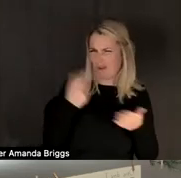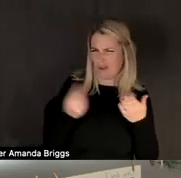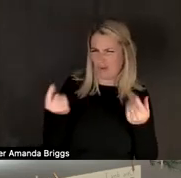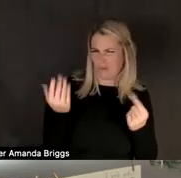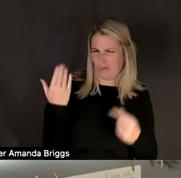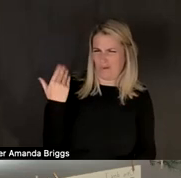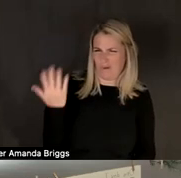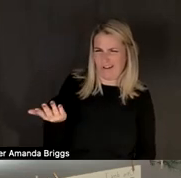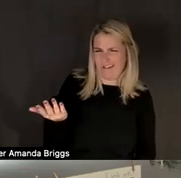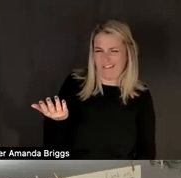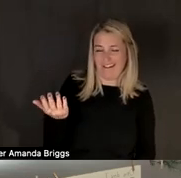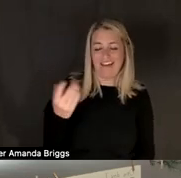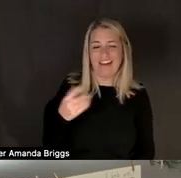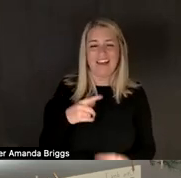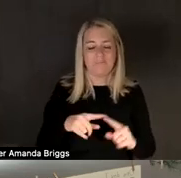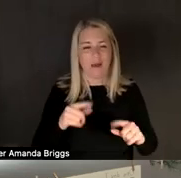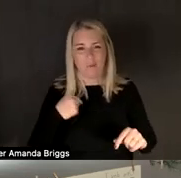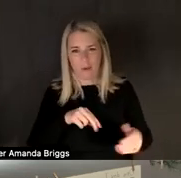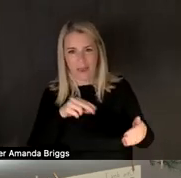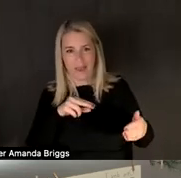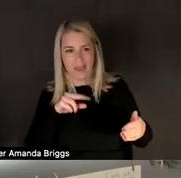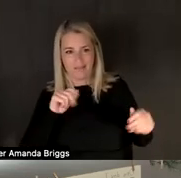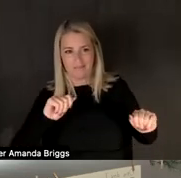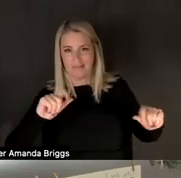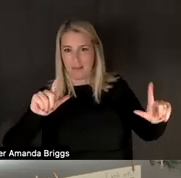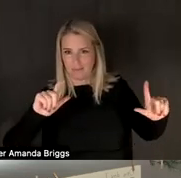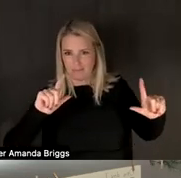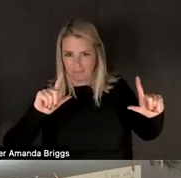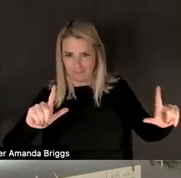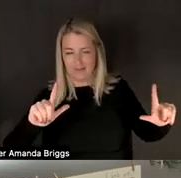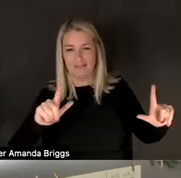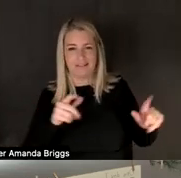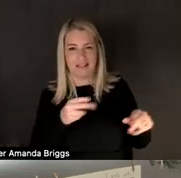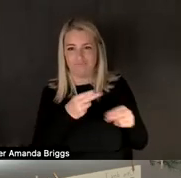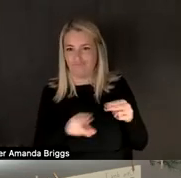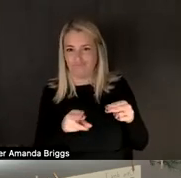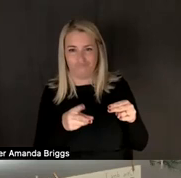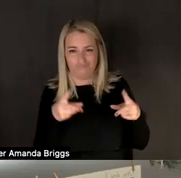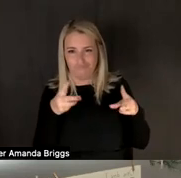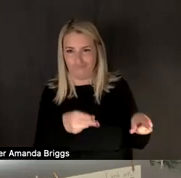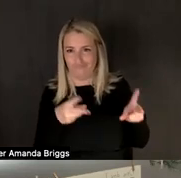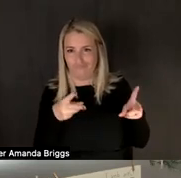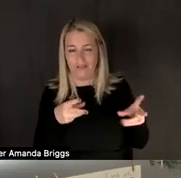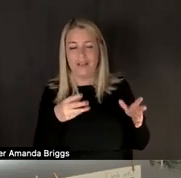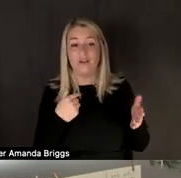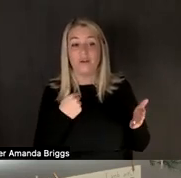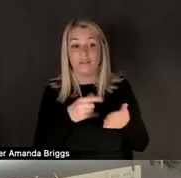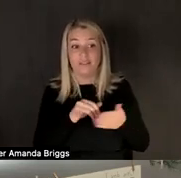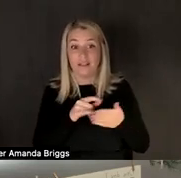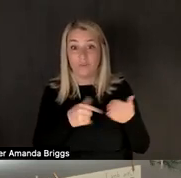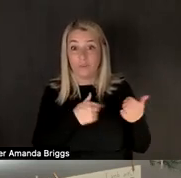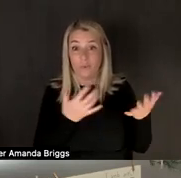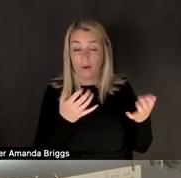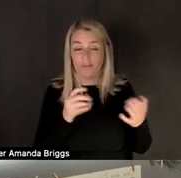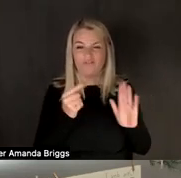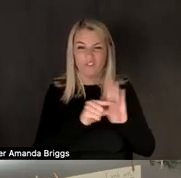take snapshot, it is a snapshot. So then, this is kind of what we want. We want first graders to really kind